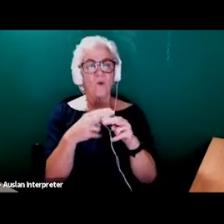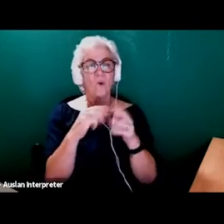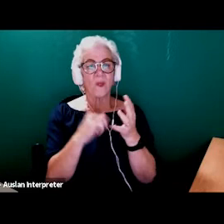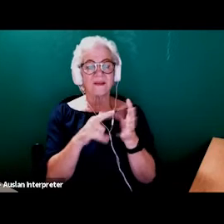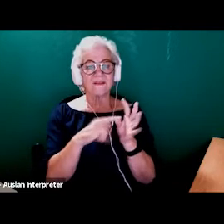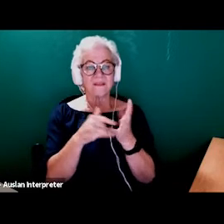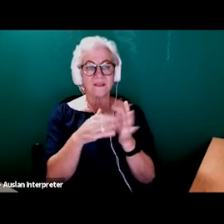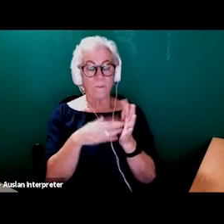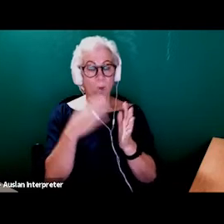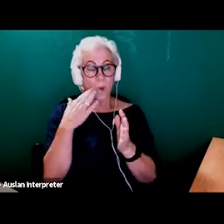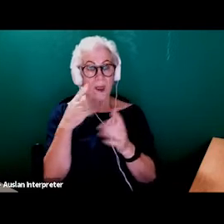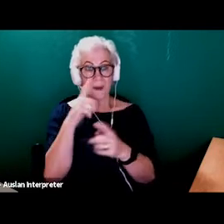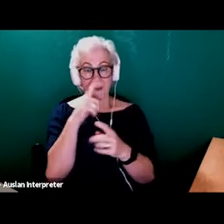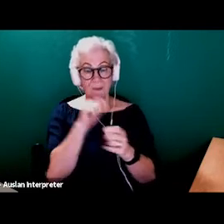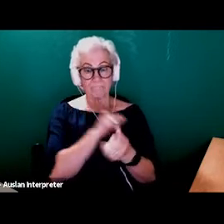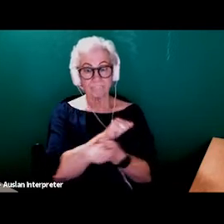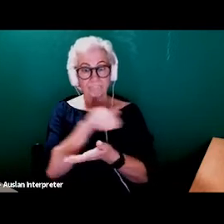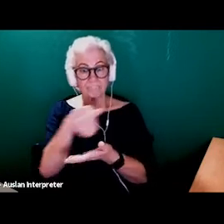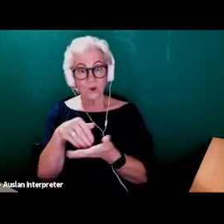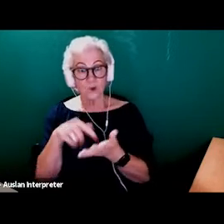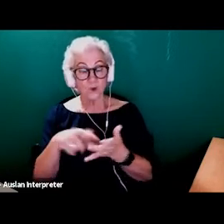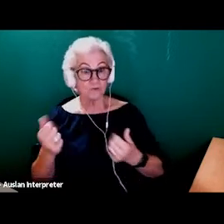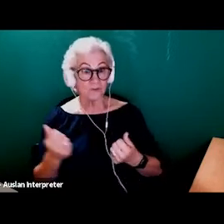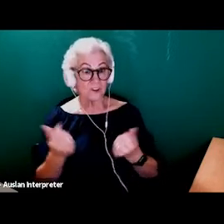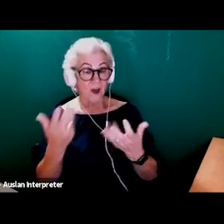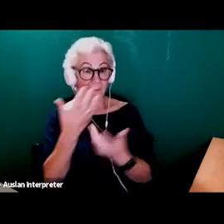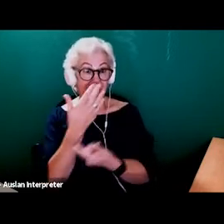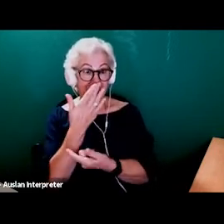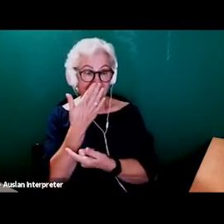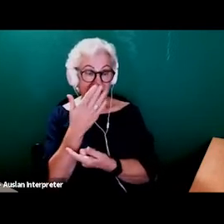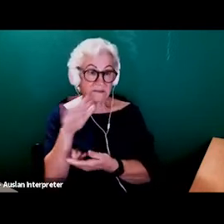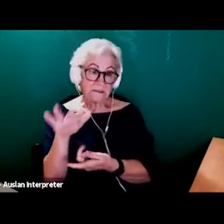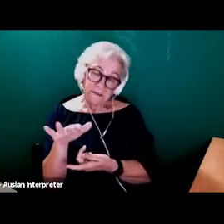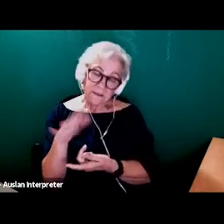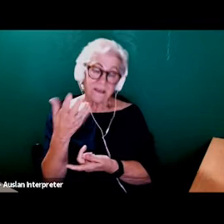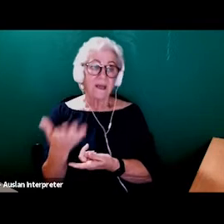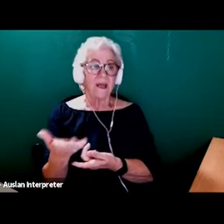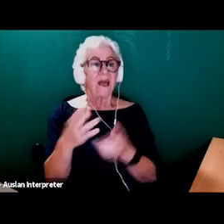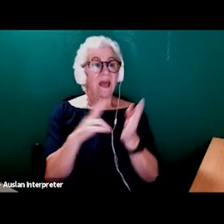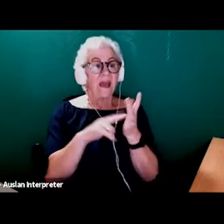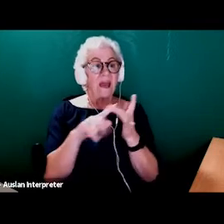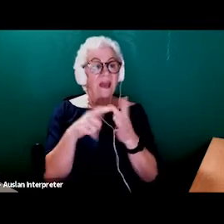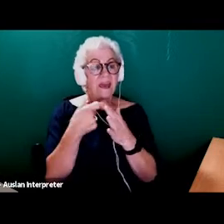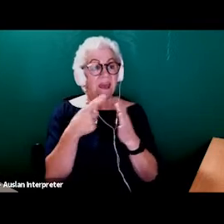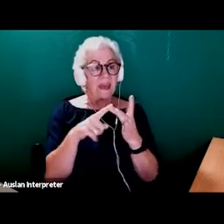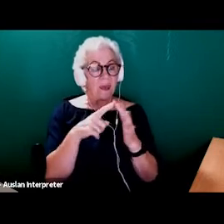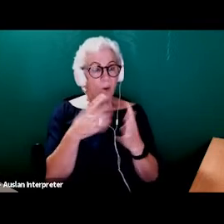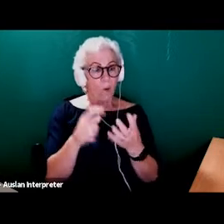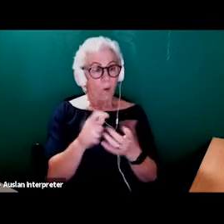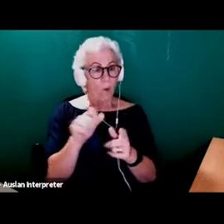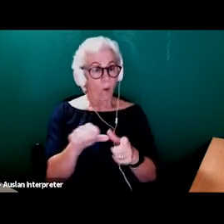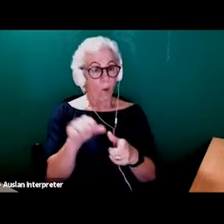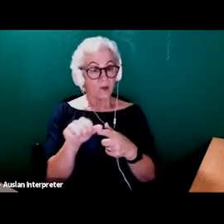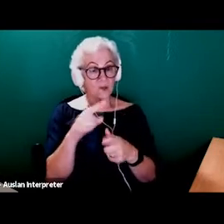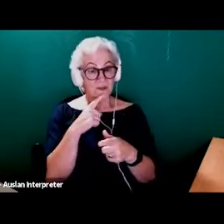people reach retirement age. Another thing that, that Nikki's work also found is that